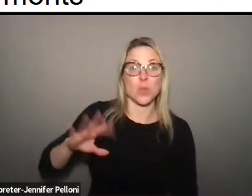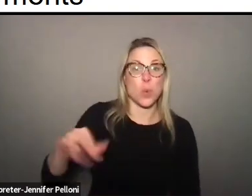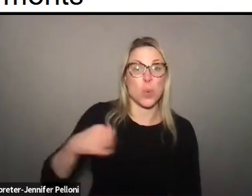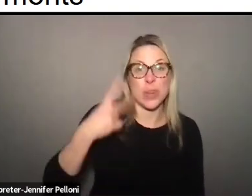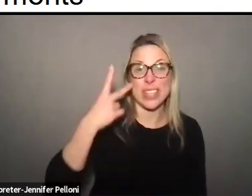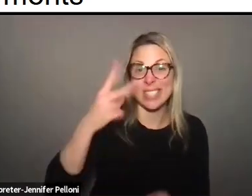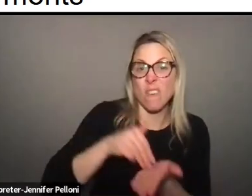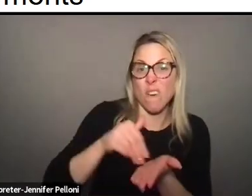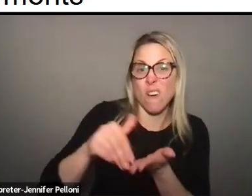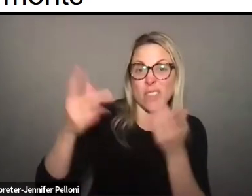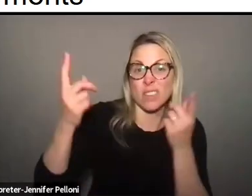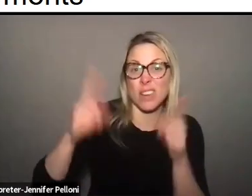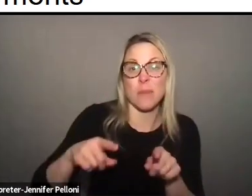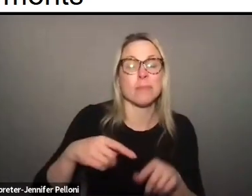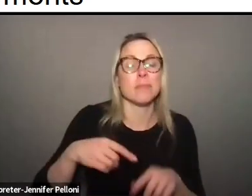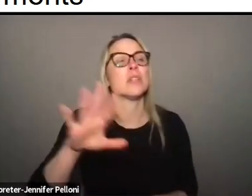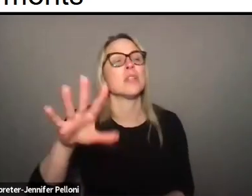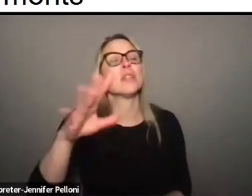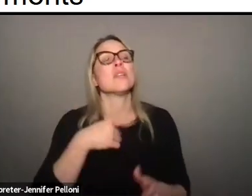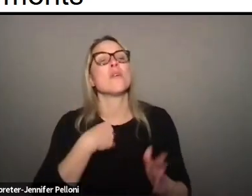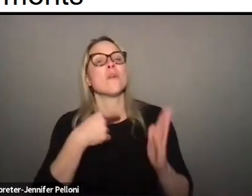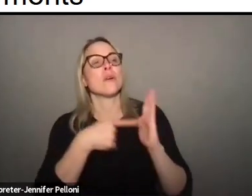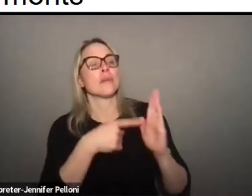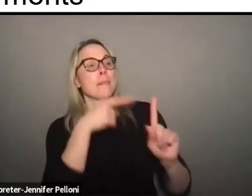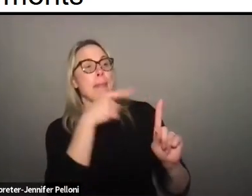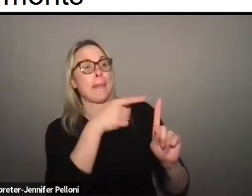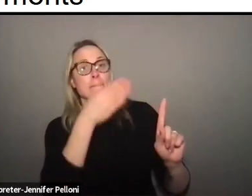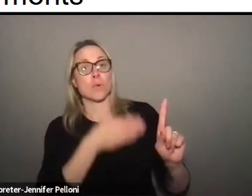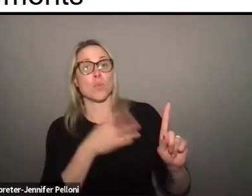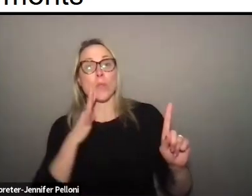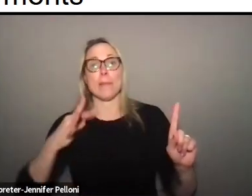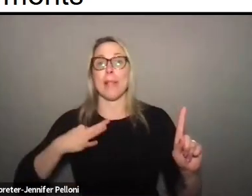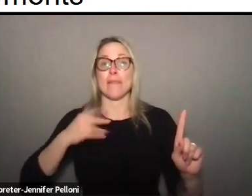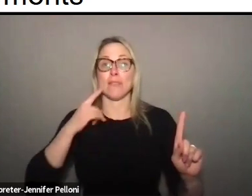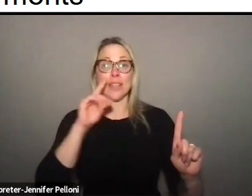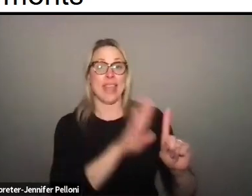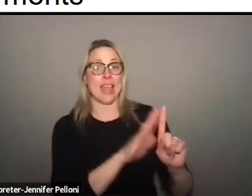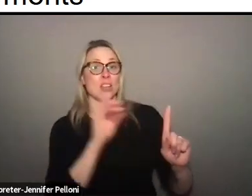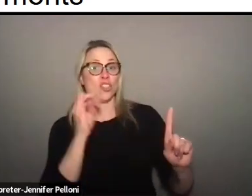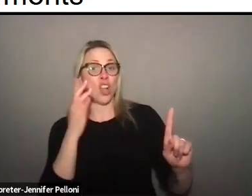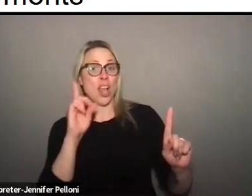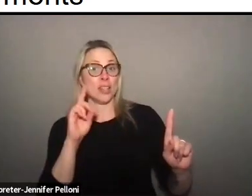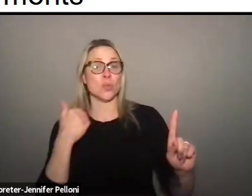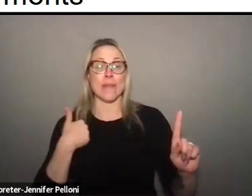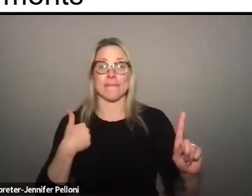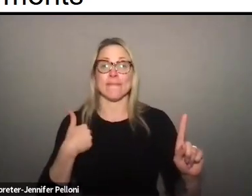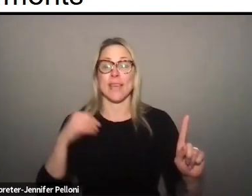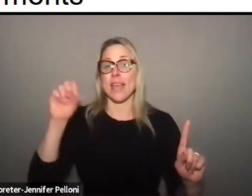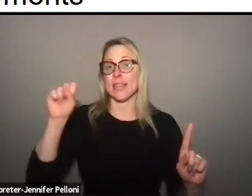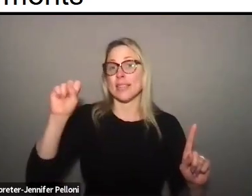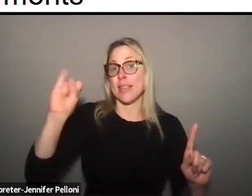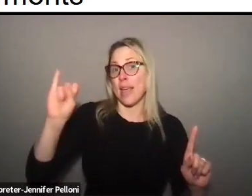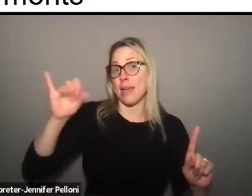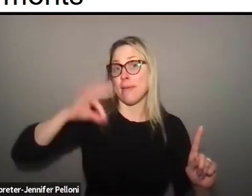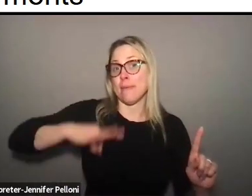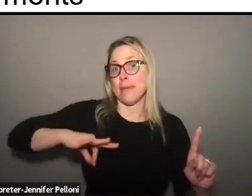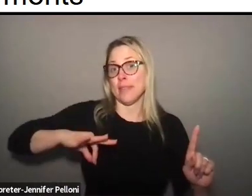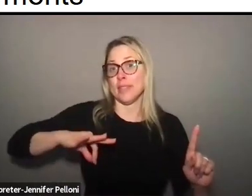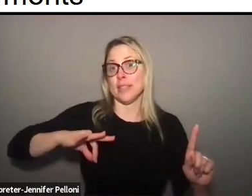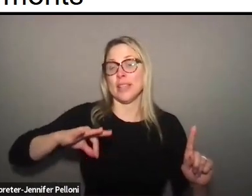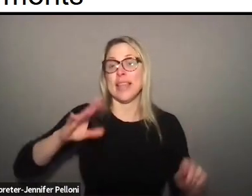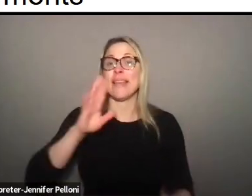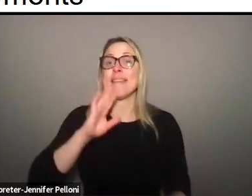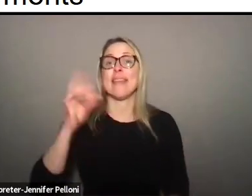see. Lots of times when folks apply for their child to have SSI benefits at